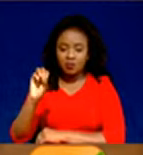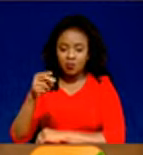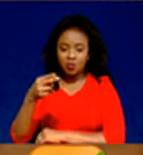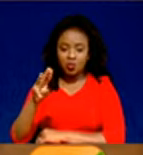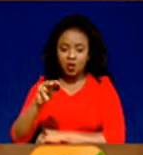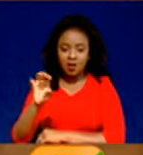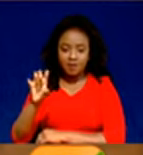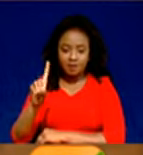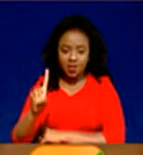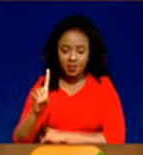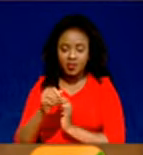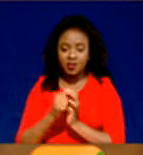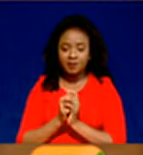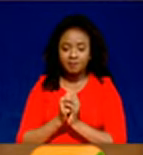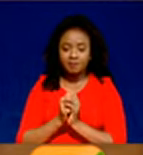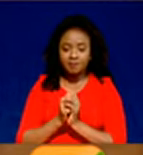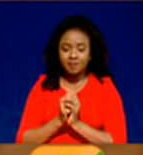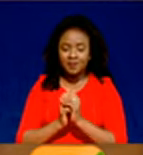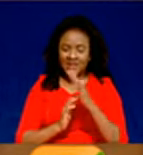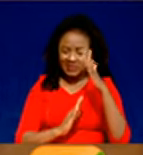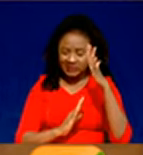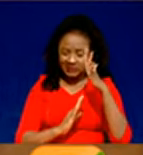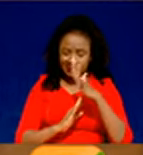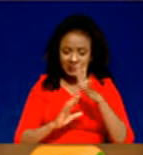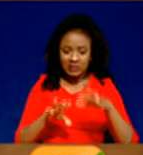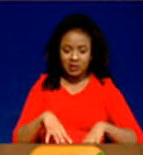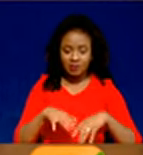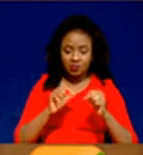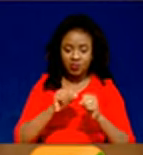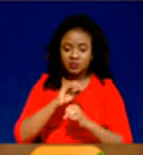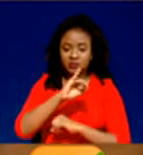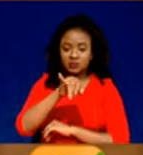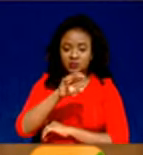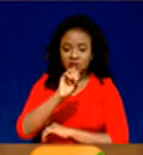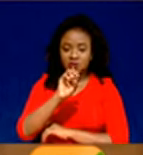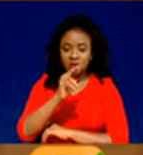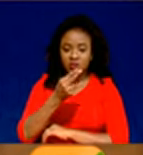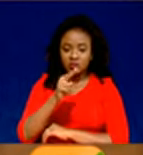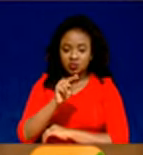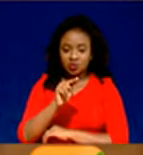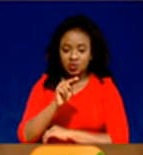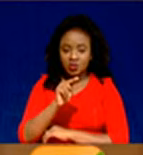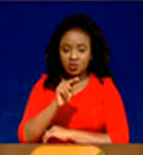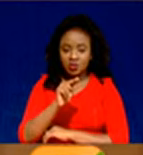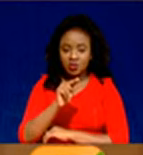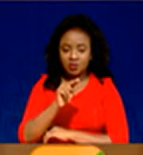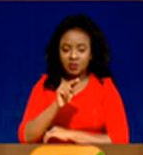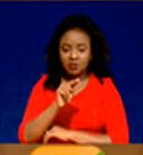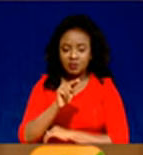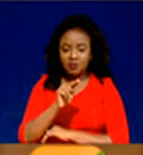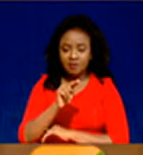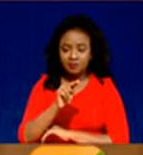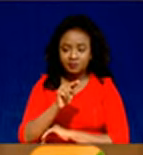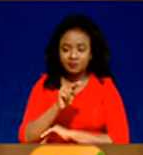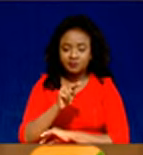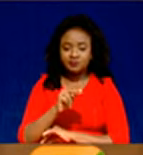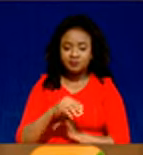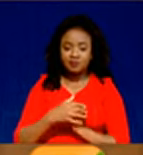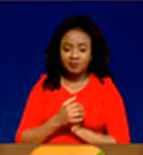Litali, Senior Sergeant John Kinywa Mureithi,